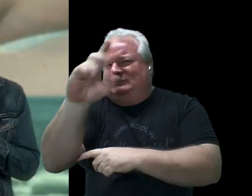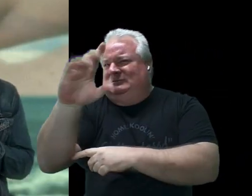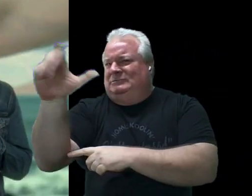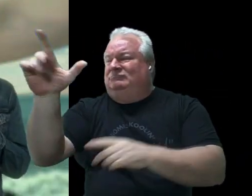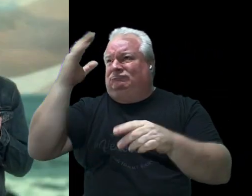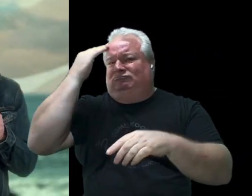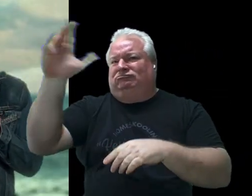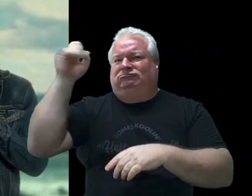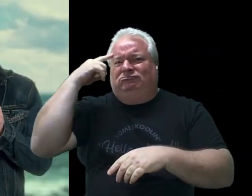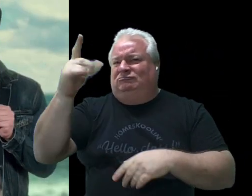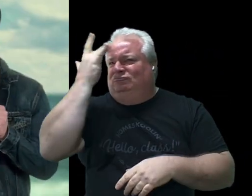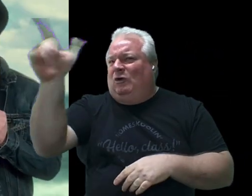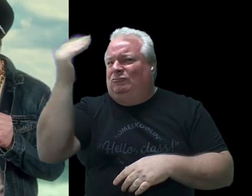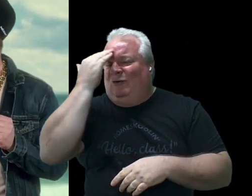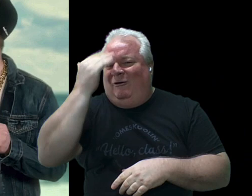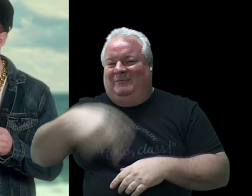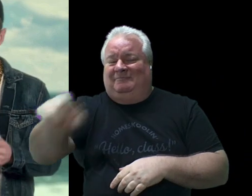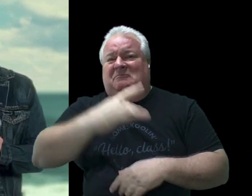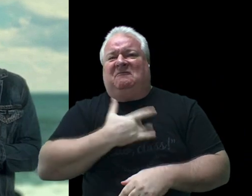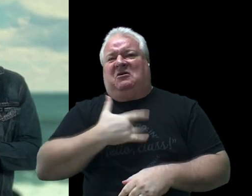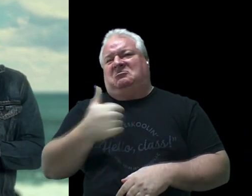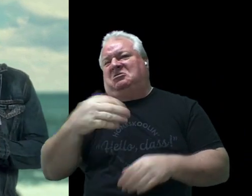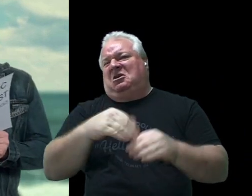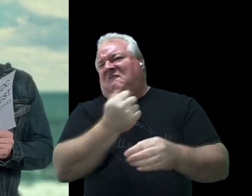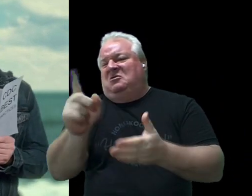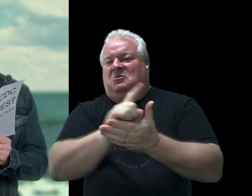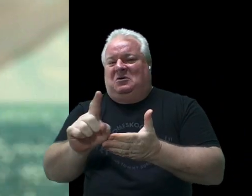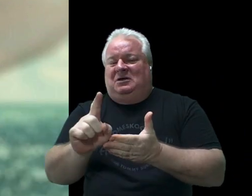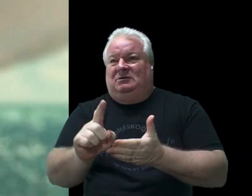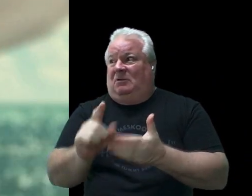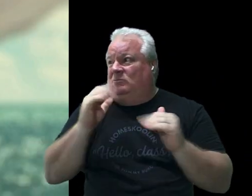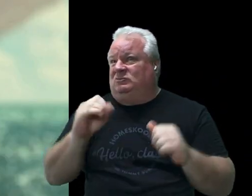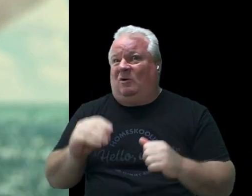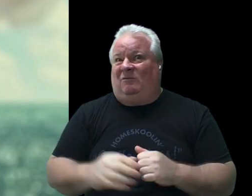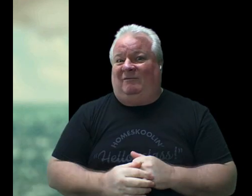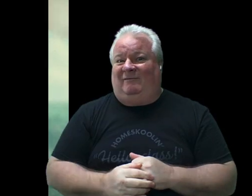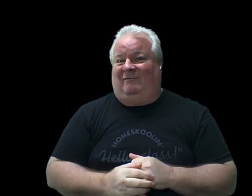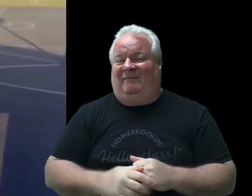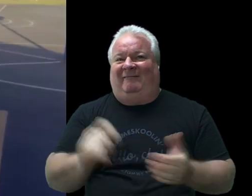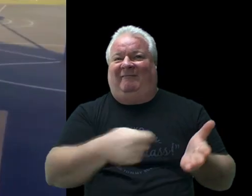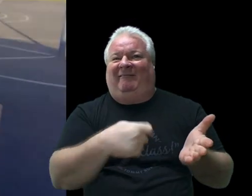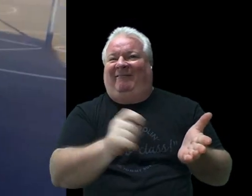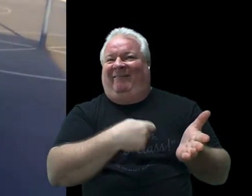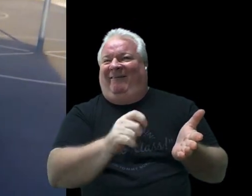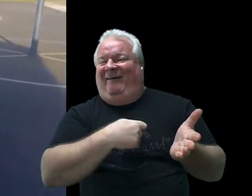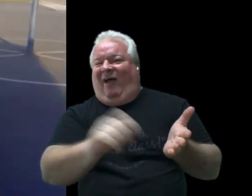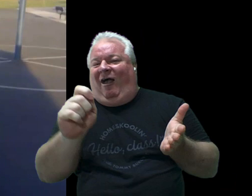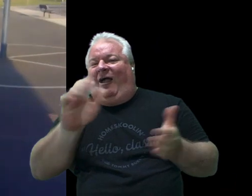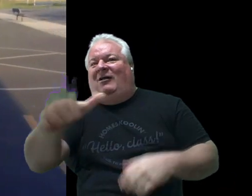the CDC knows. You'll be feeling better in a couple weeks, though. I mean, I hope so.